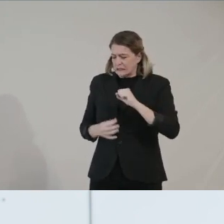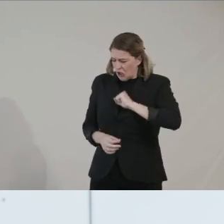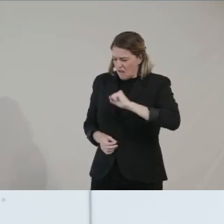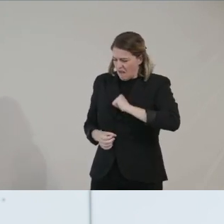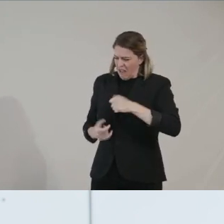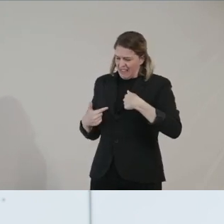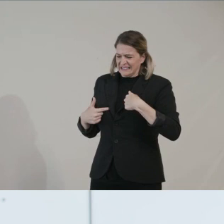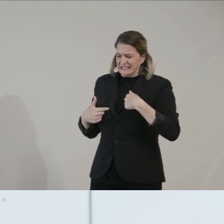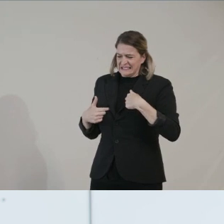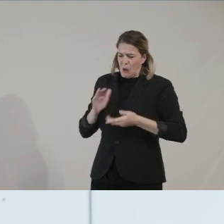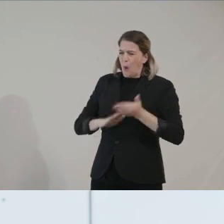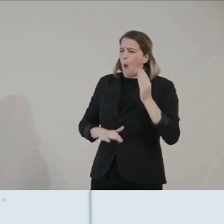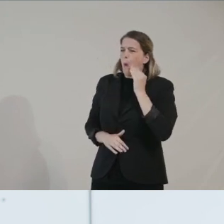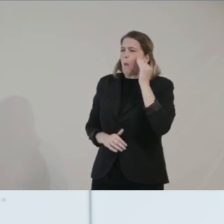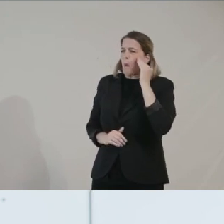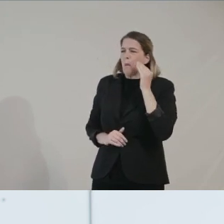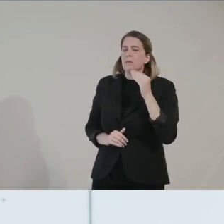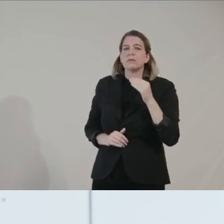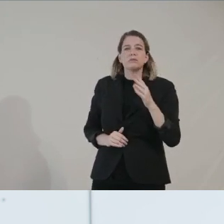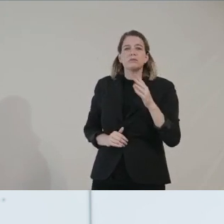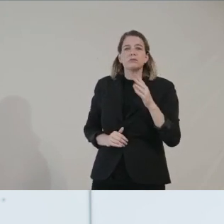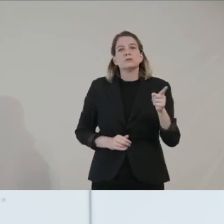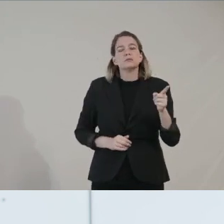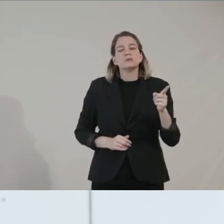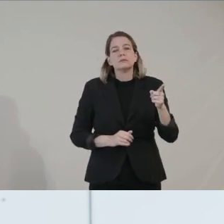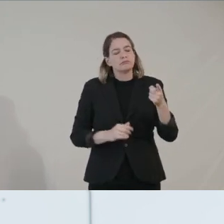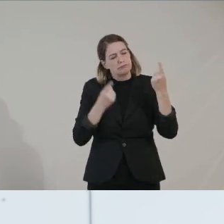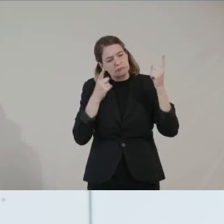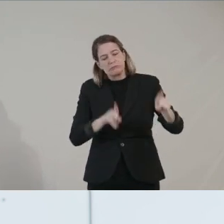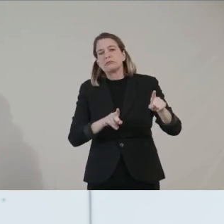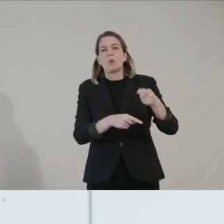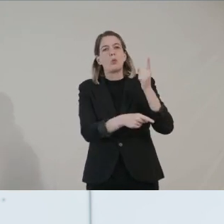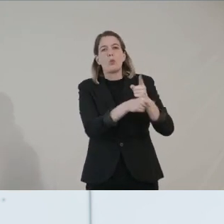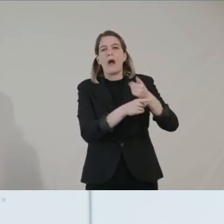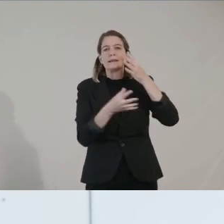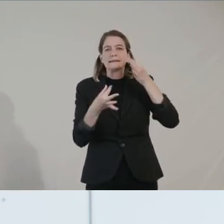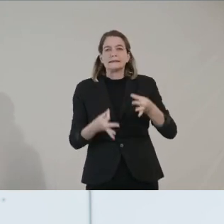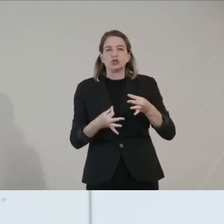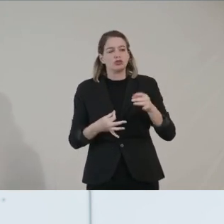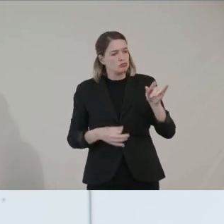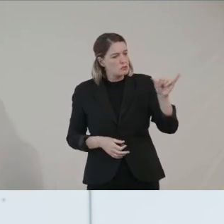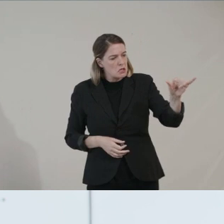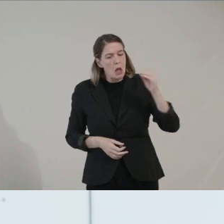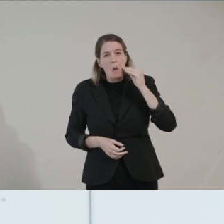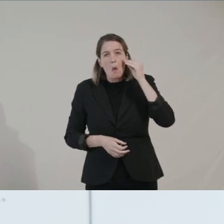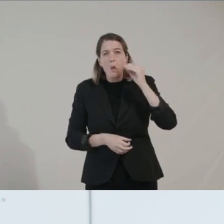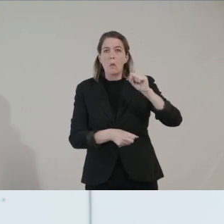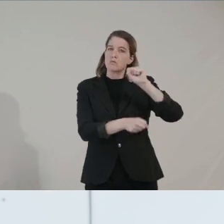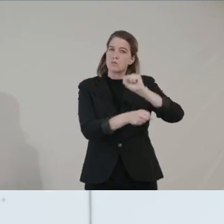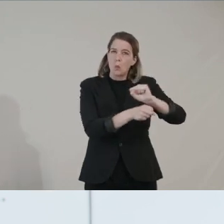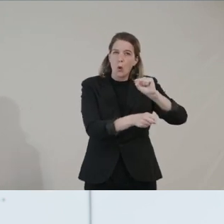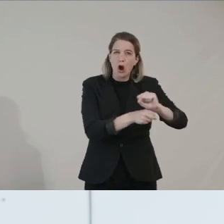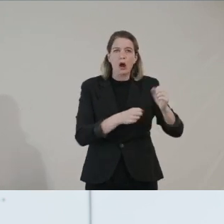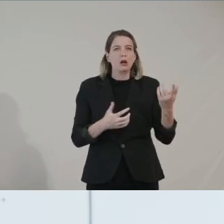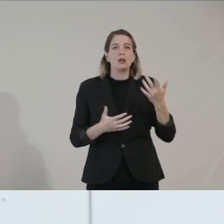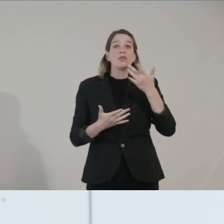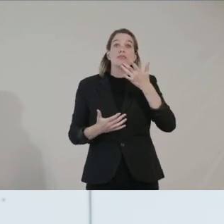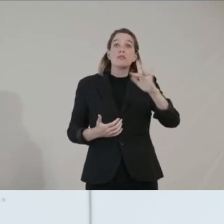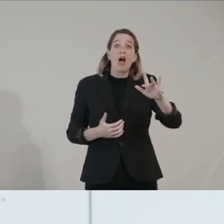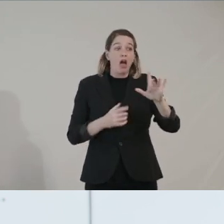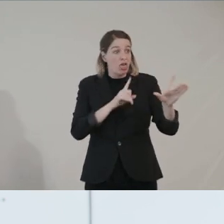right decision. She was able to work from home. Thank goodness she didn't contract COVID-19, but that's the right decision. So if you're sick,